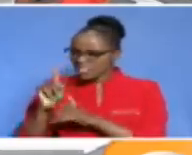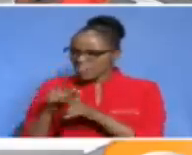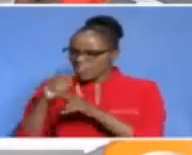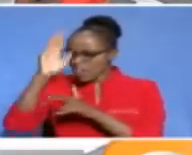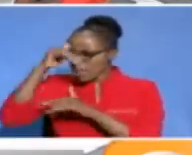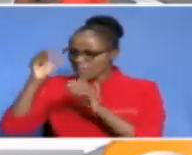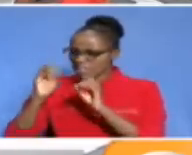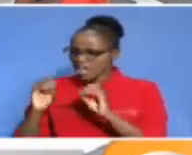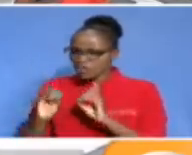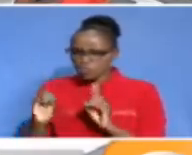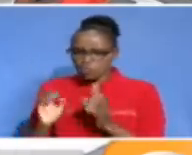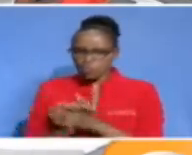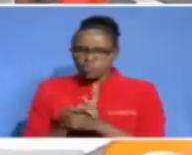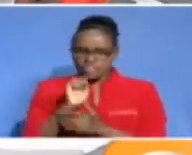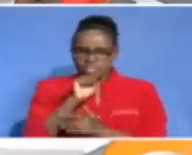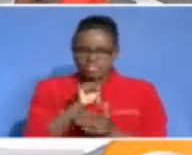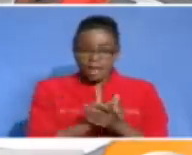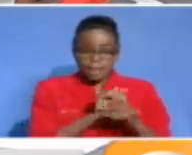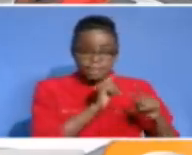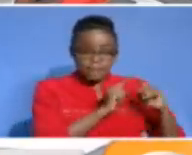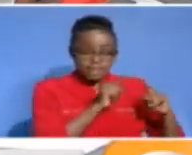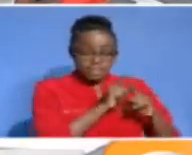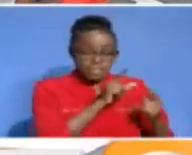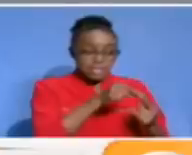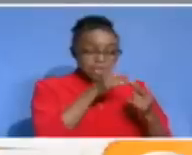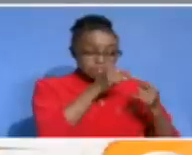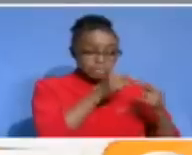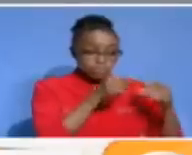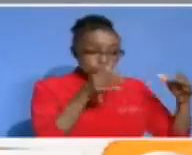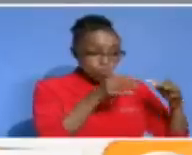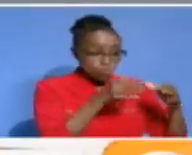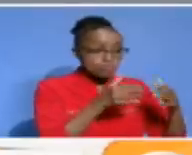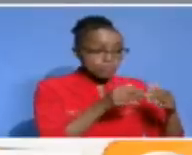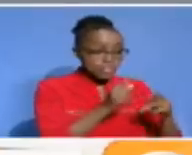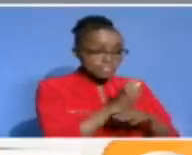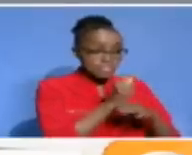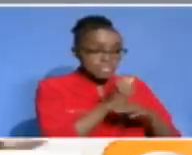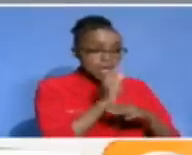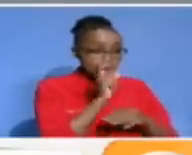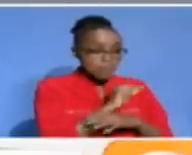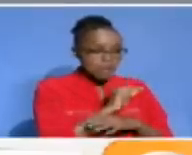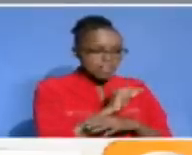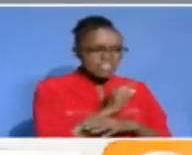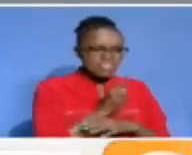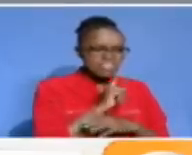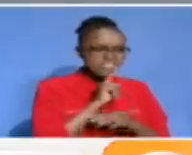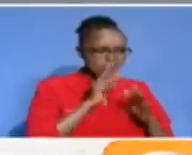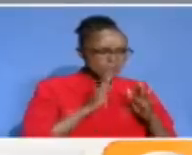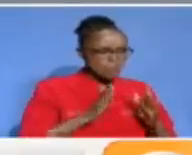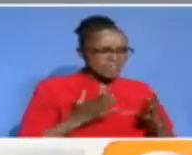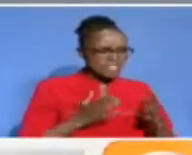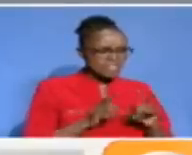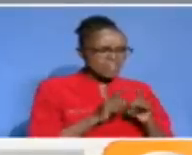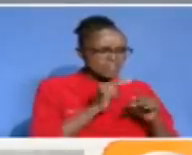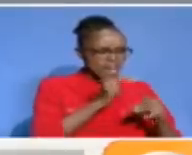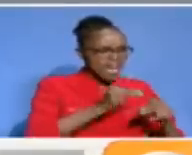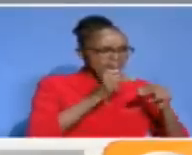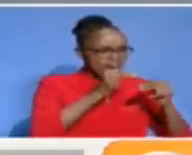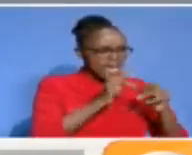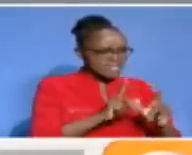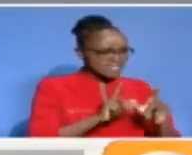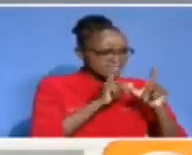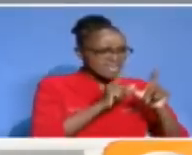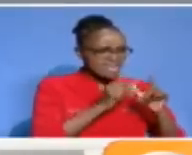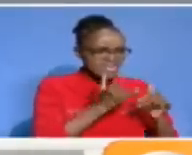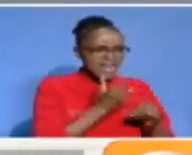military. Yes. They're actually... Yes. But these are special forces that are trained. These are commandos. Yeah. Very highly talented